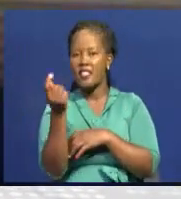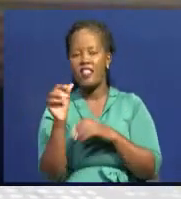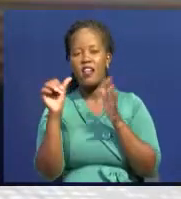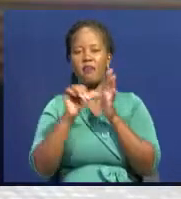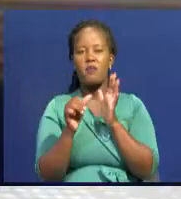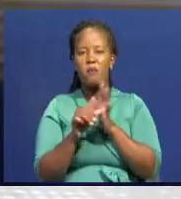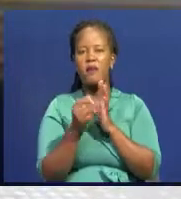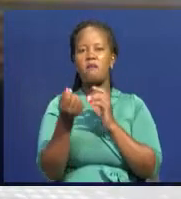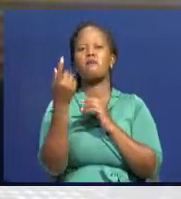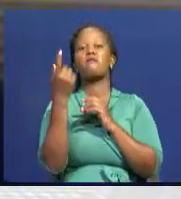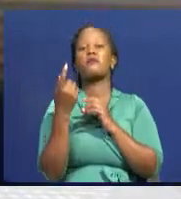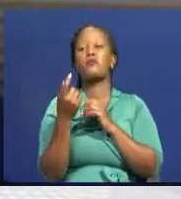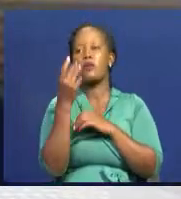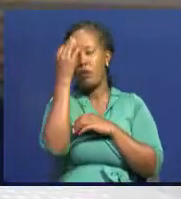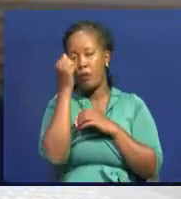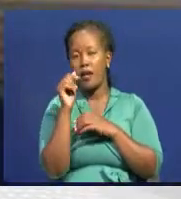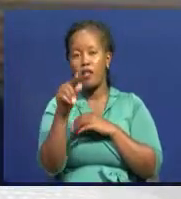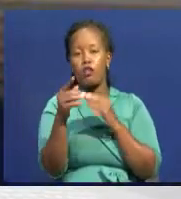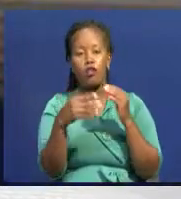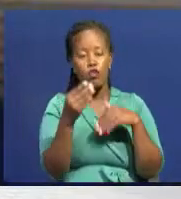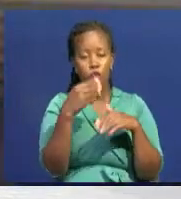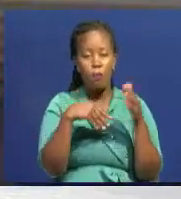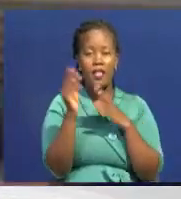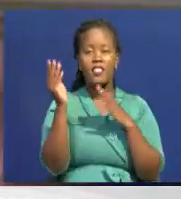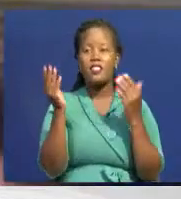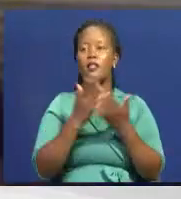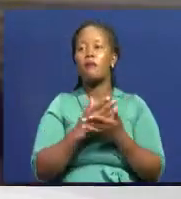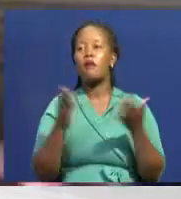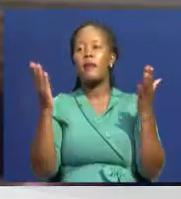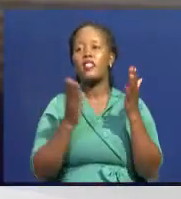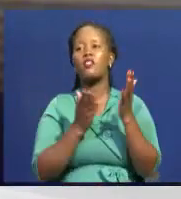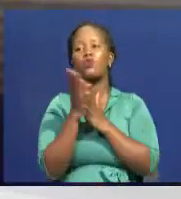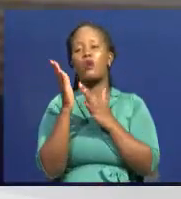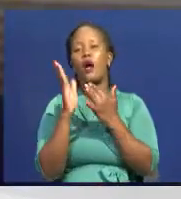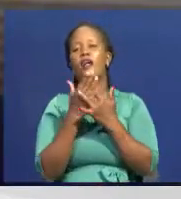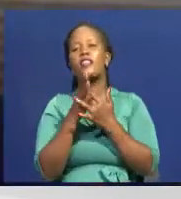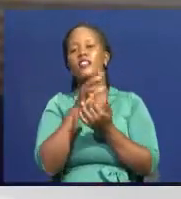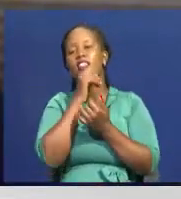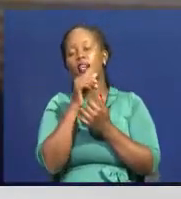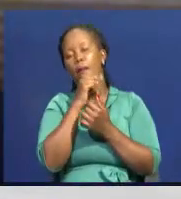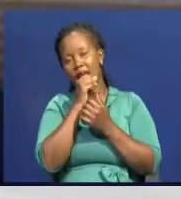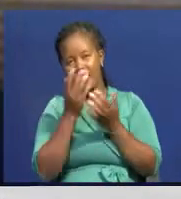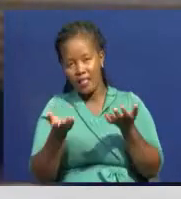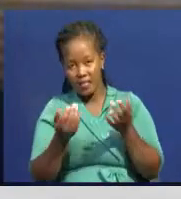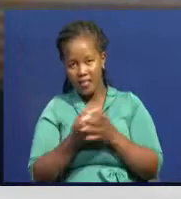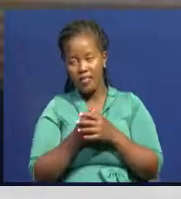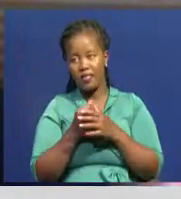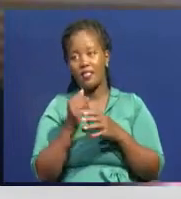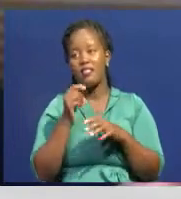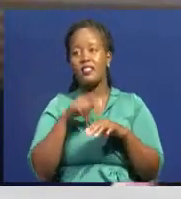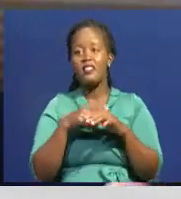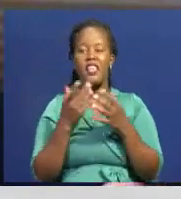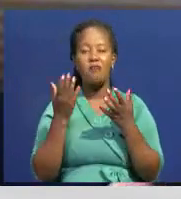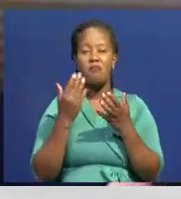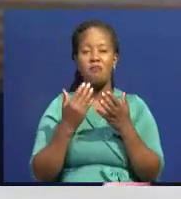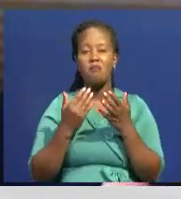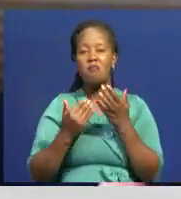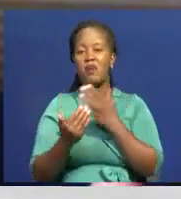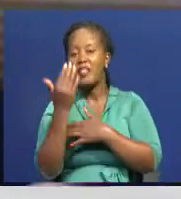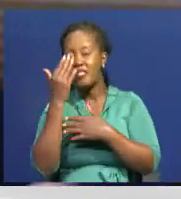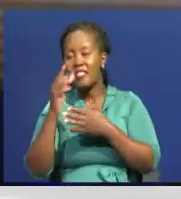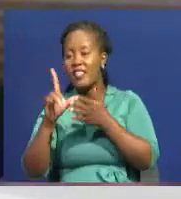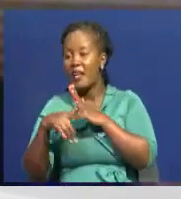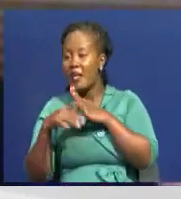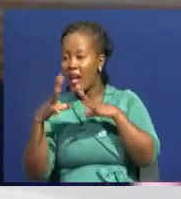where you purchase a property through a broker or an agent. In the morning, in the afternoon, you can't find